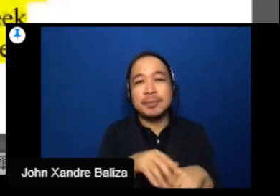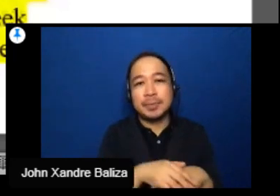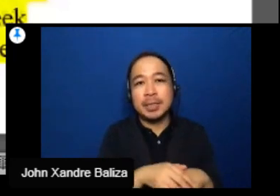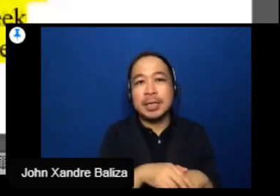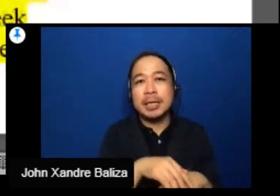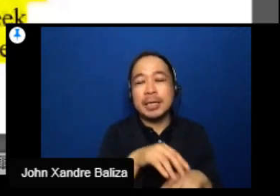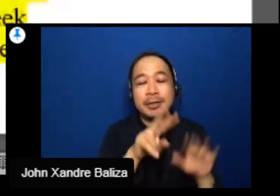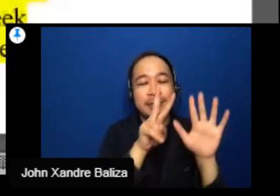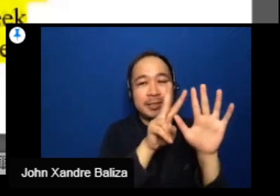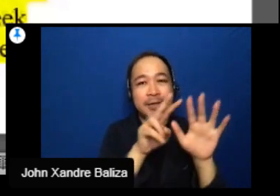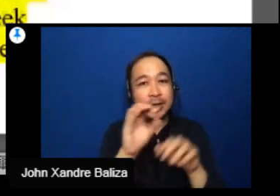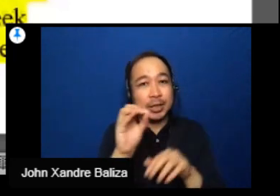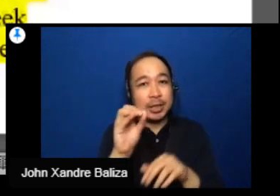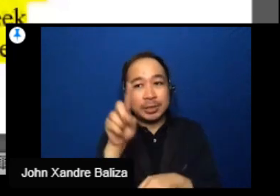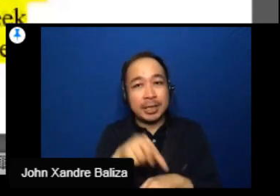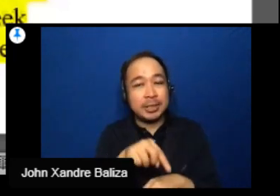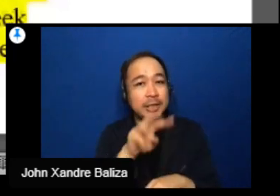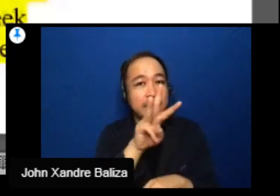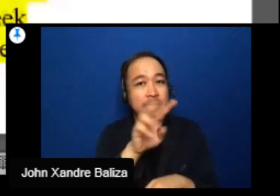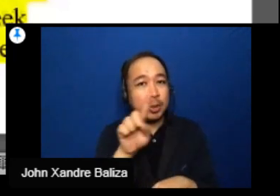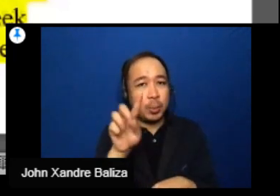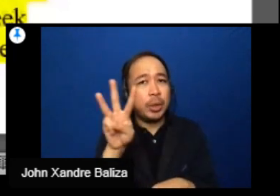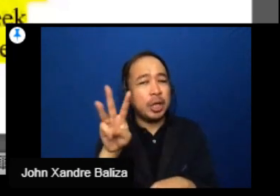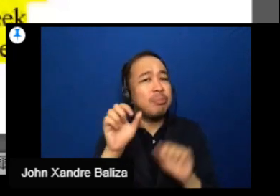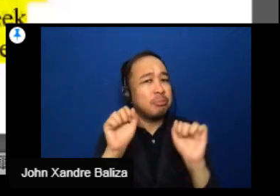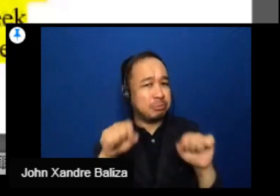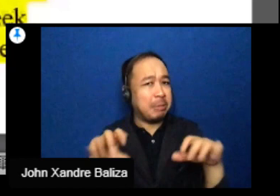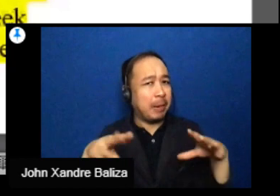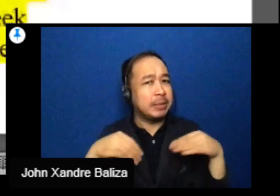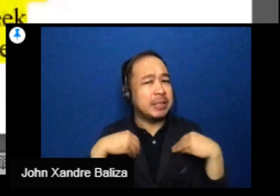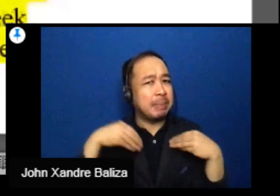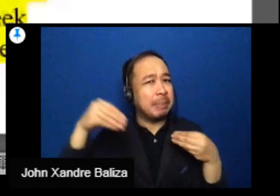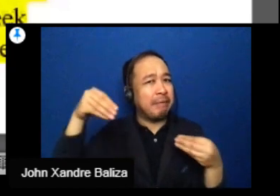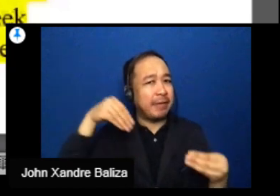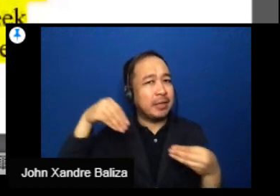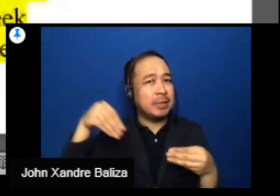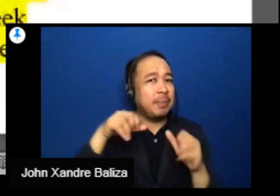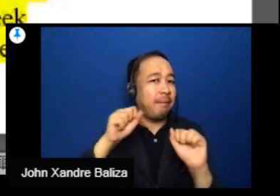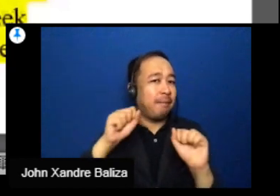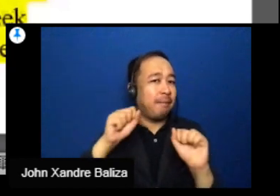70/313, we are do agree and flexible on it. Thank you very much.